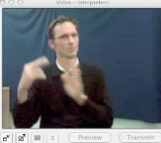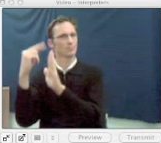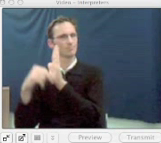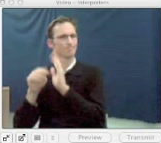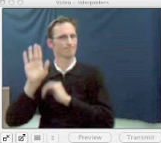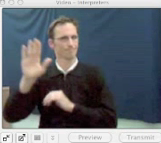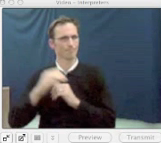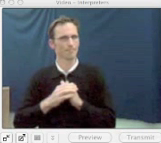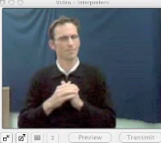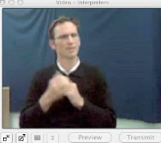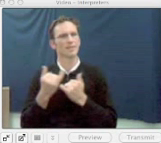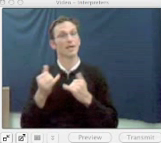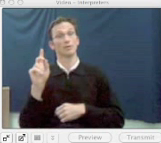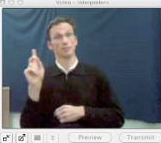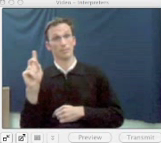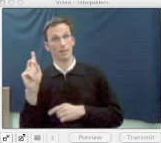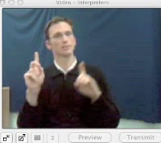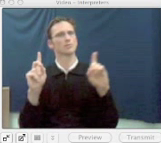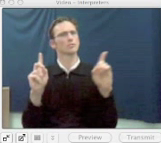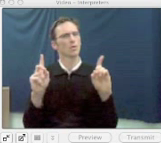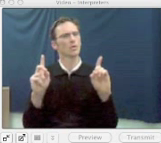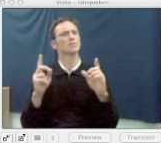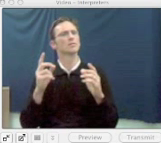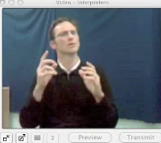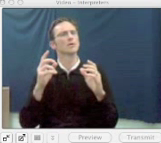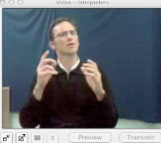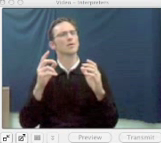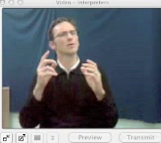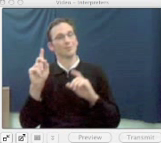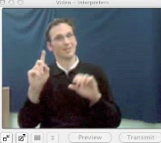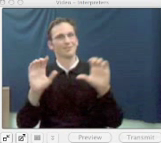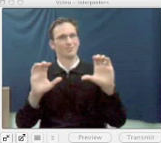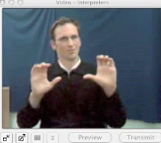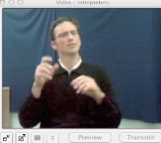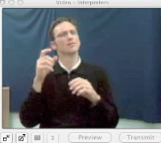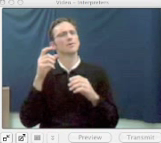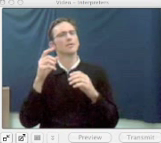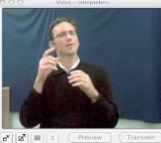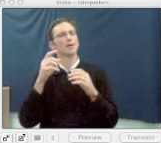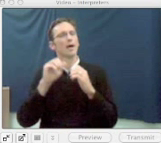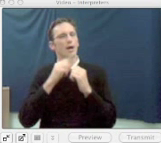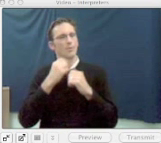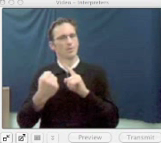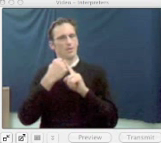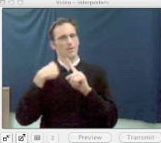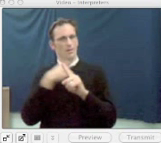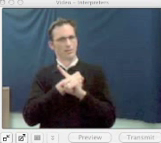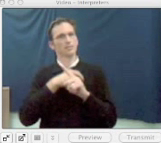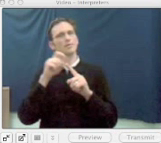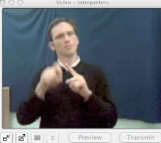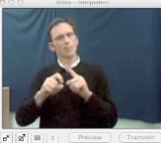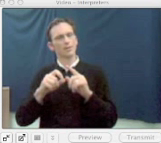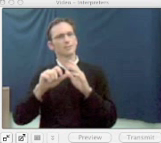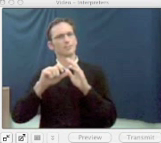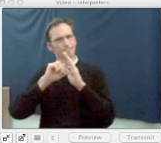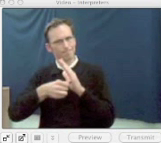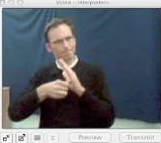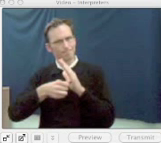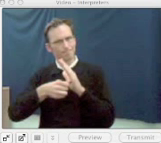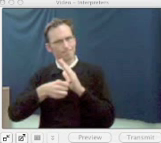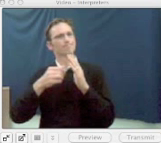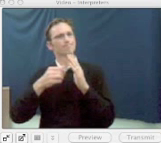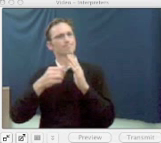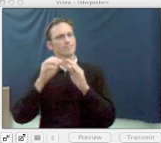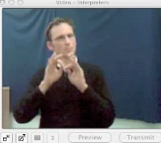controls? We would have to begin to expect people to have an understanding of the EIPI demands of a job before they walk into